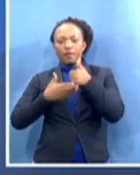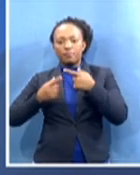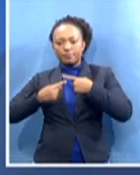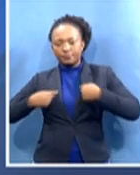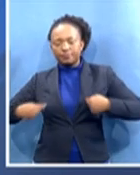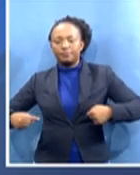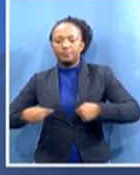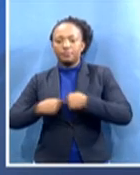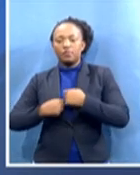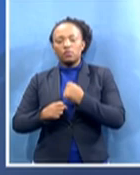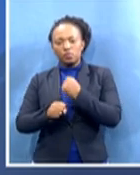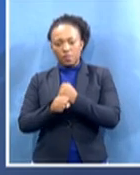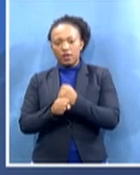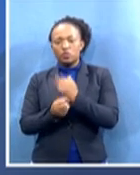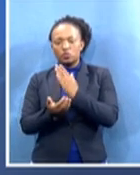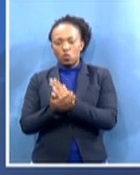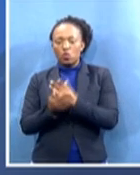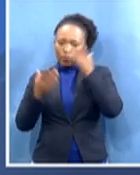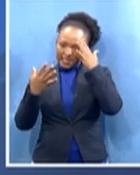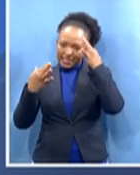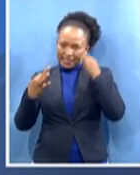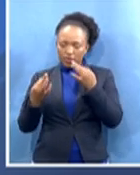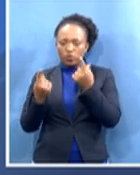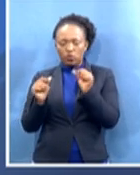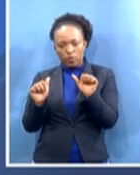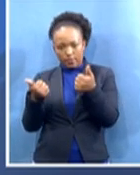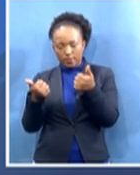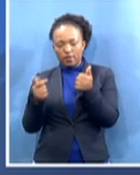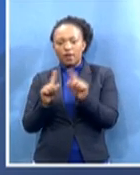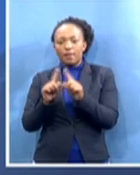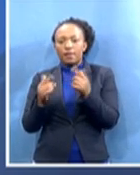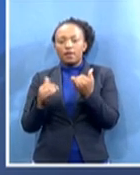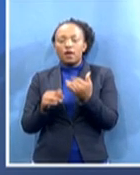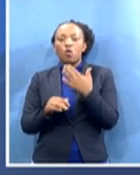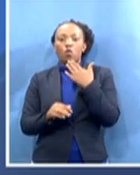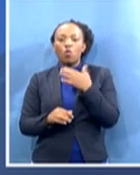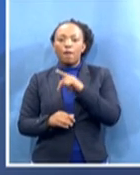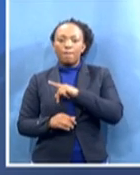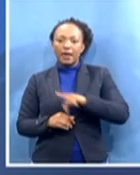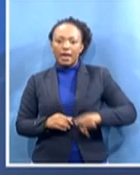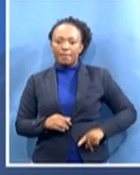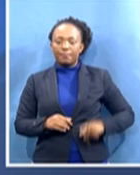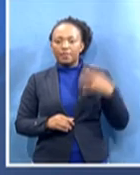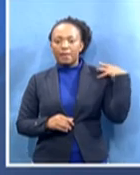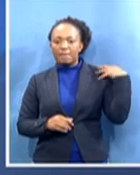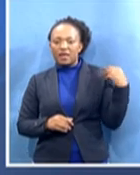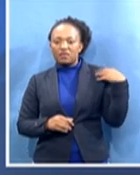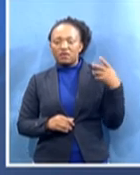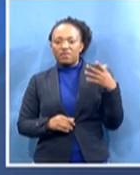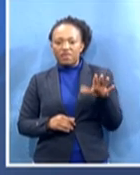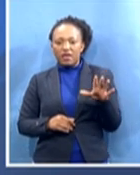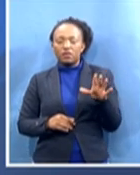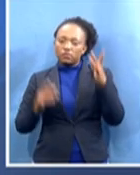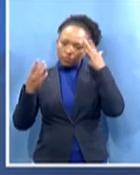are taken. That's why the Prime Minister, the President, decided to send very quickly a governmental